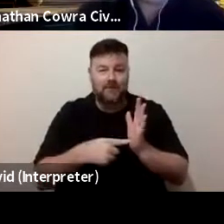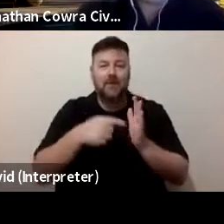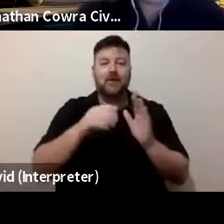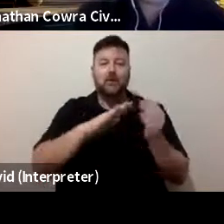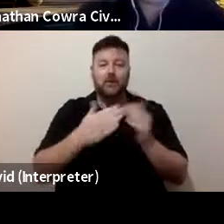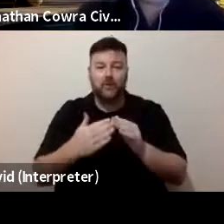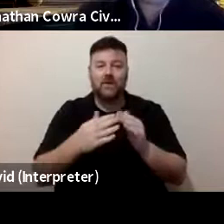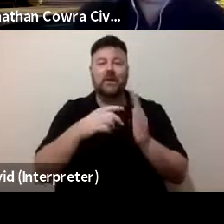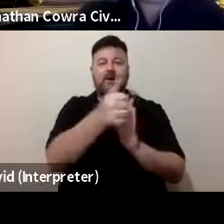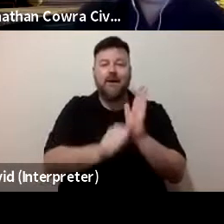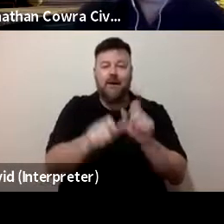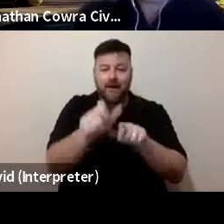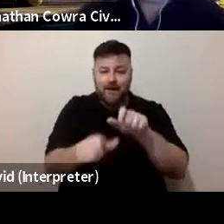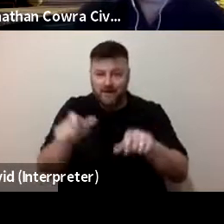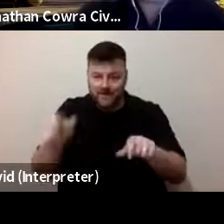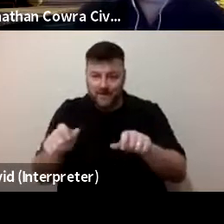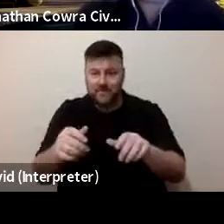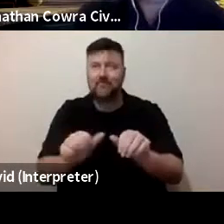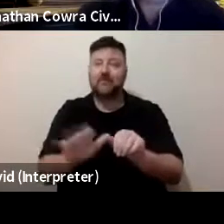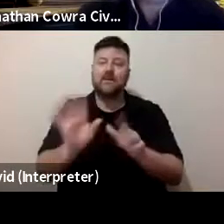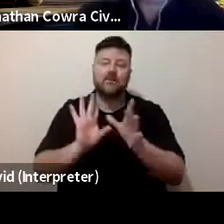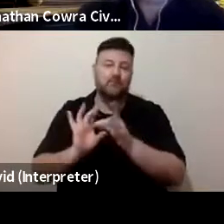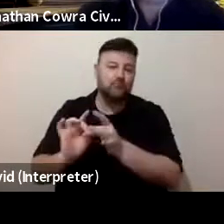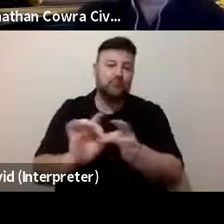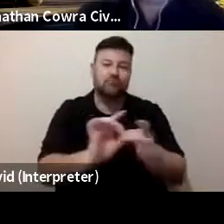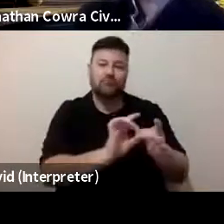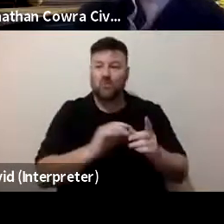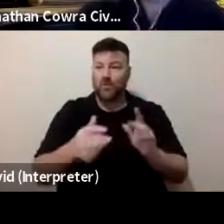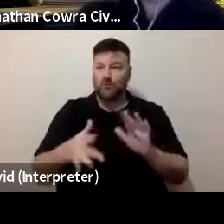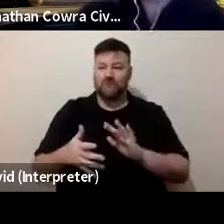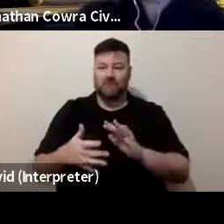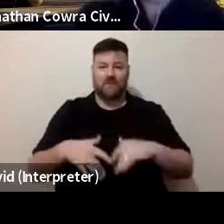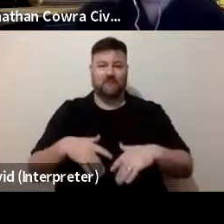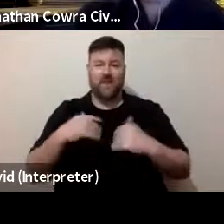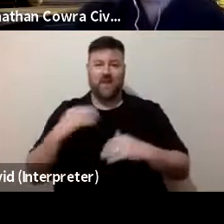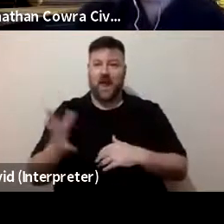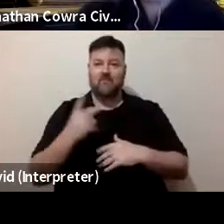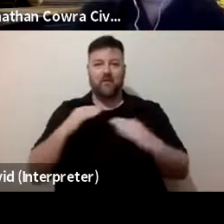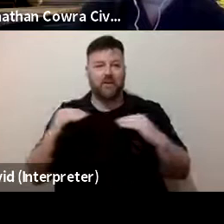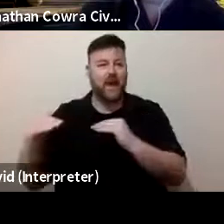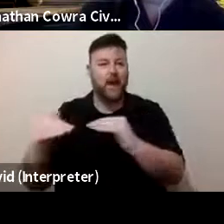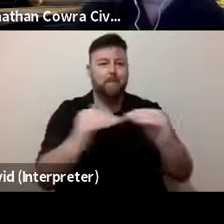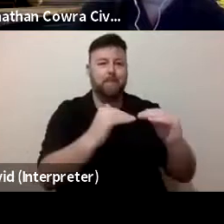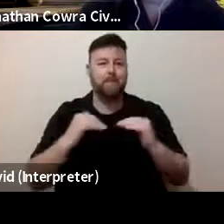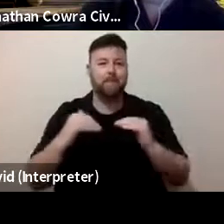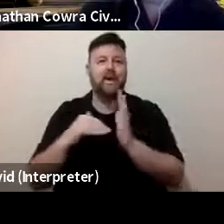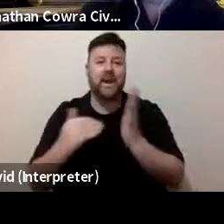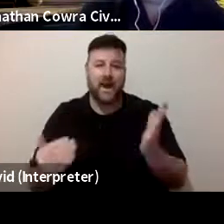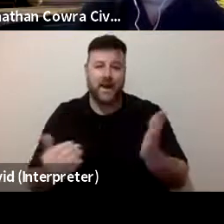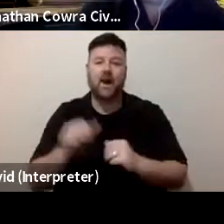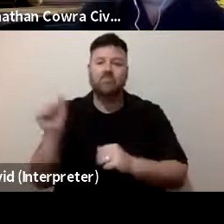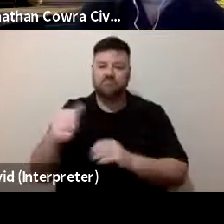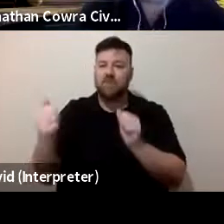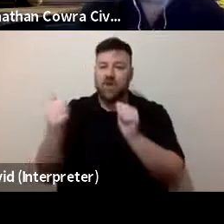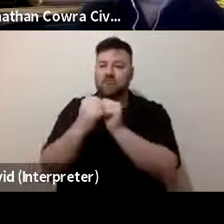more engaged with everyone, and we're all in the same spot. No one's got it easier than others. The accessibility, Tara,